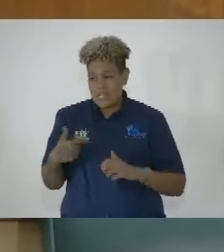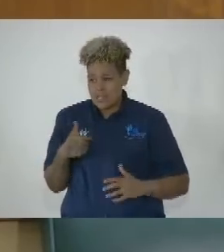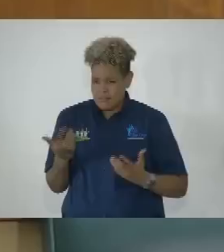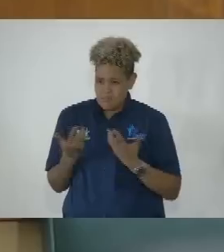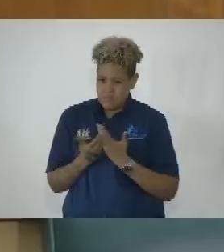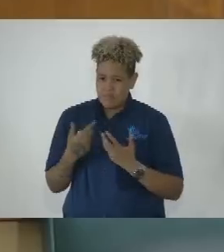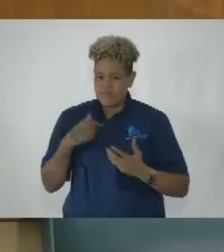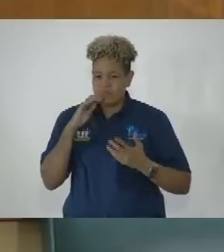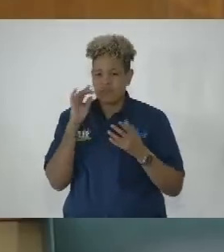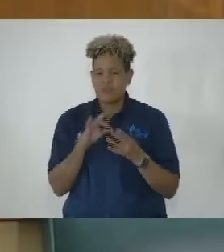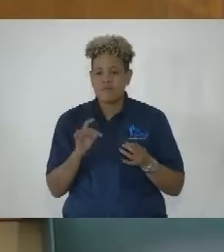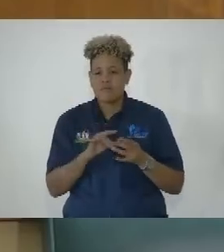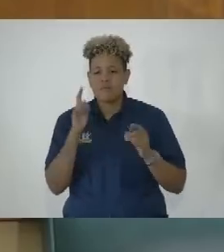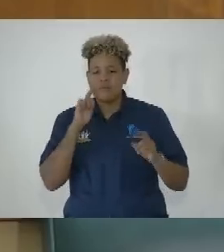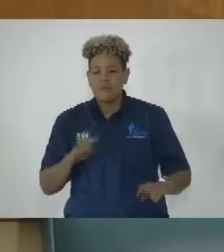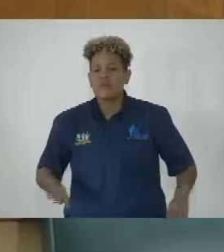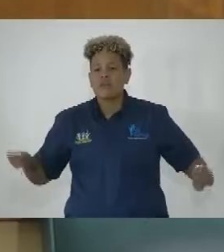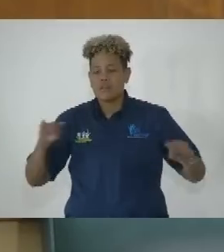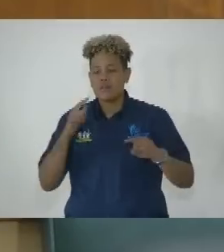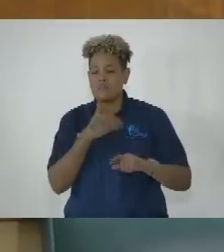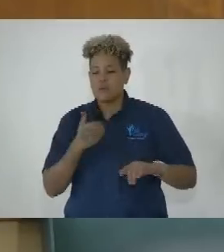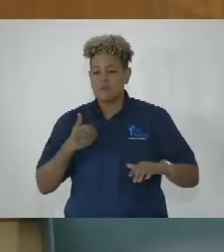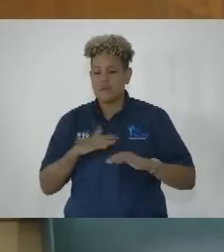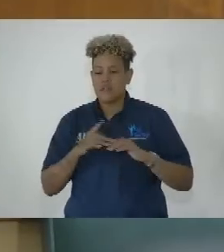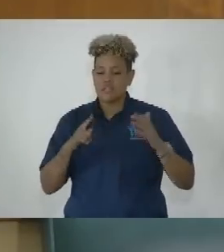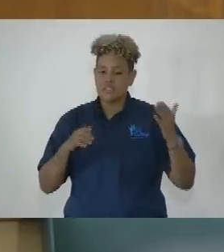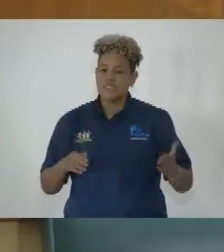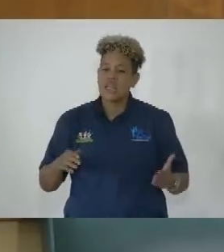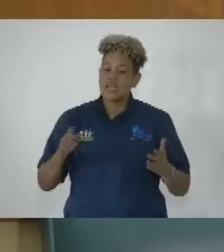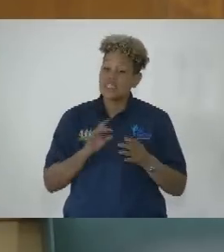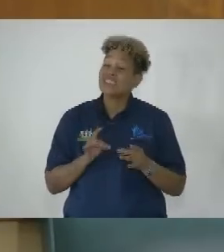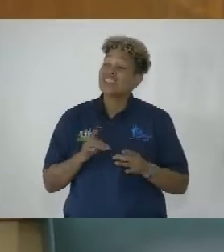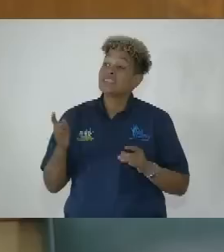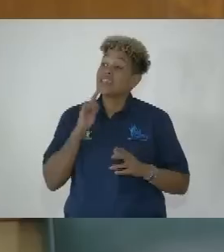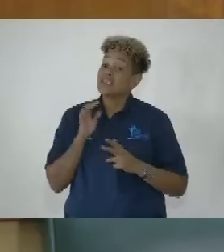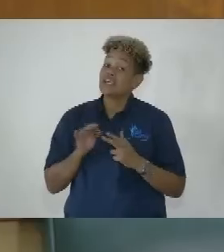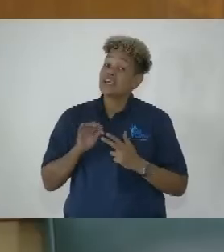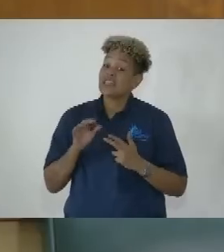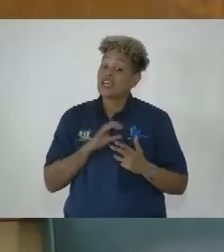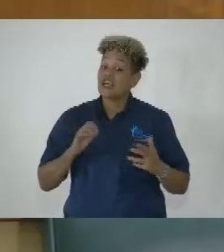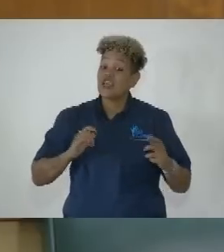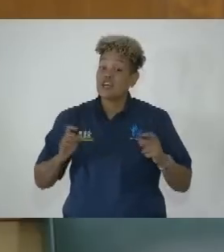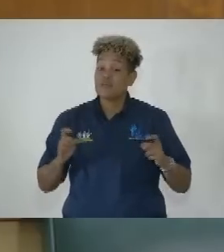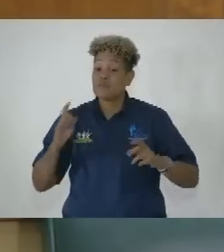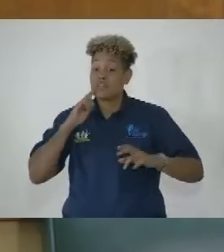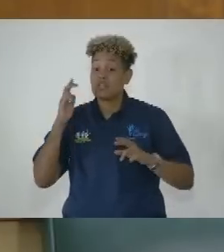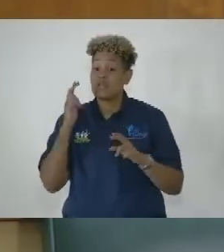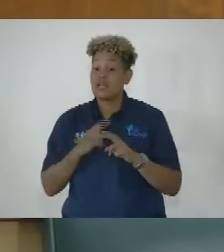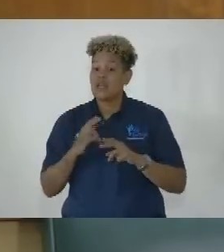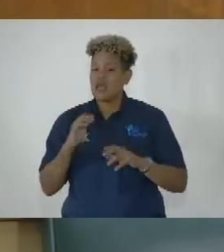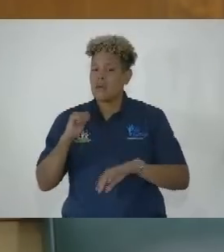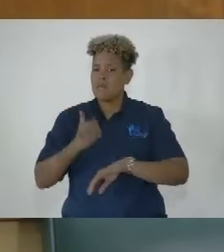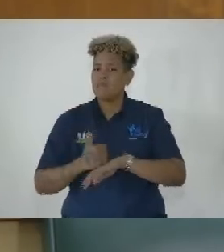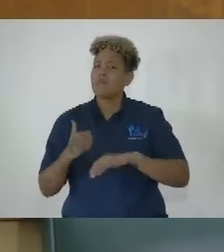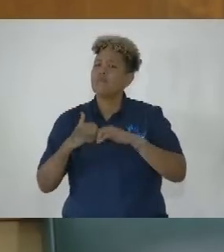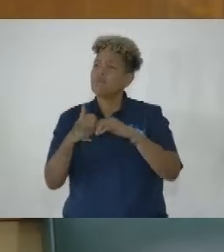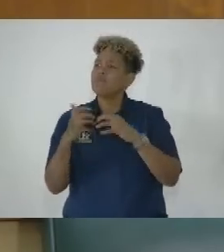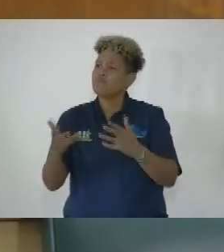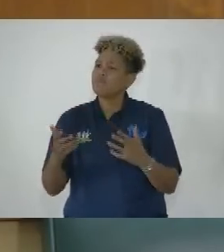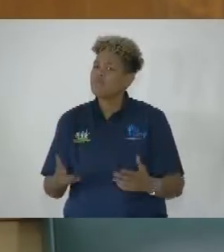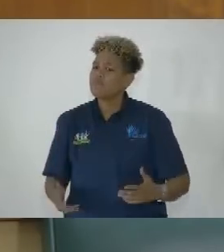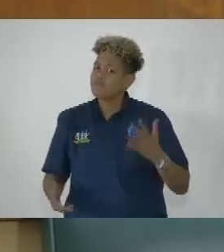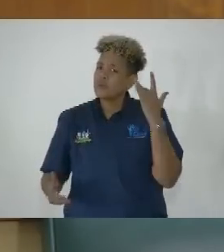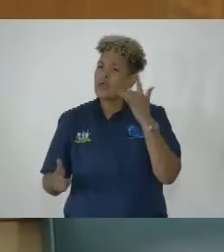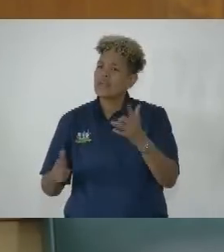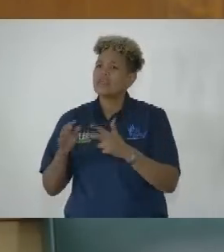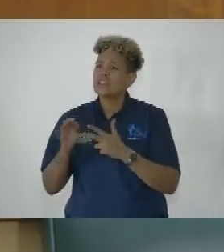speak on behalf of all my colleagues on this side, that a Joint Select Committee has been named, because that